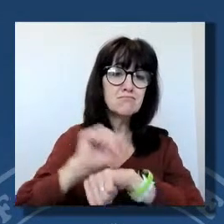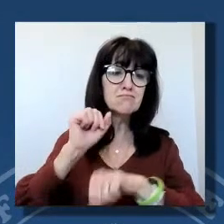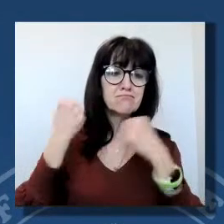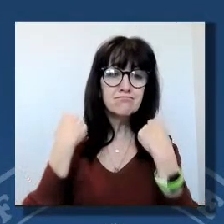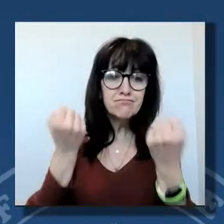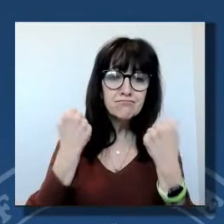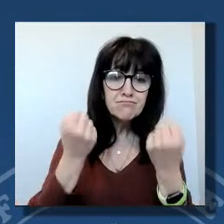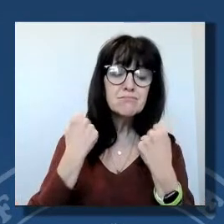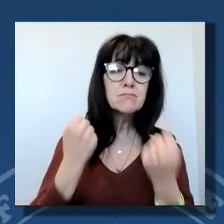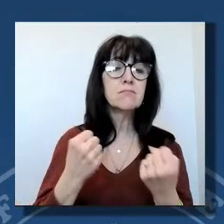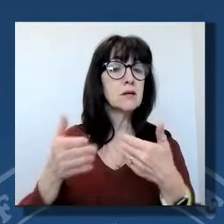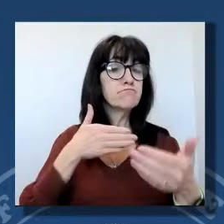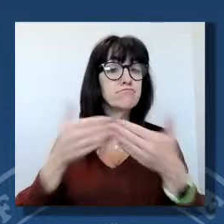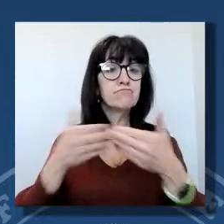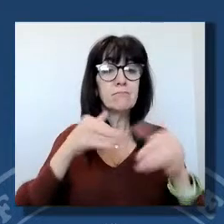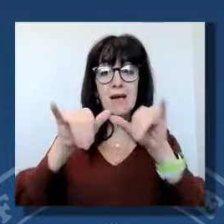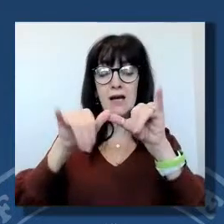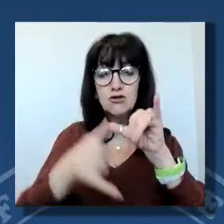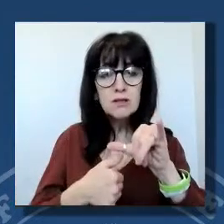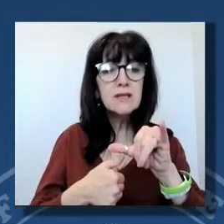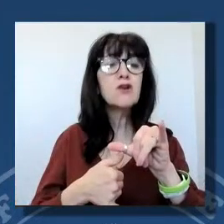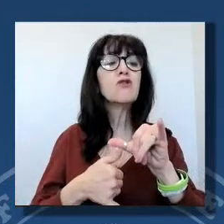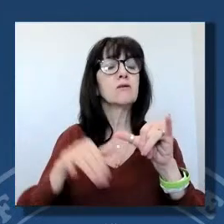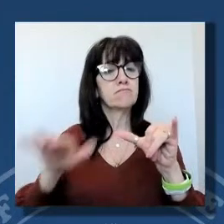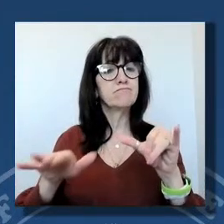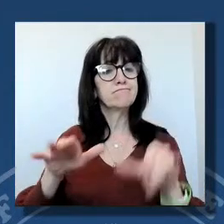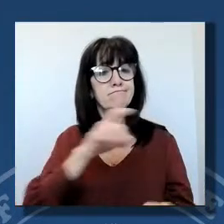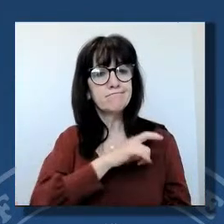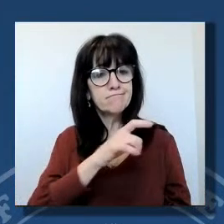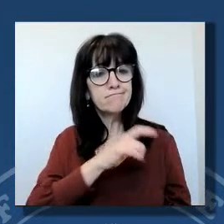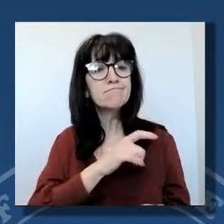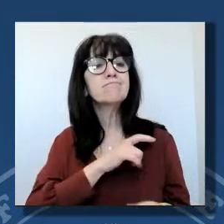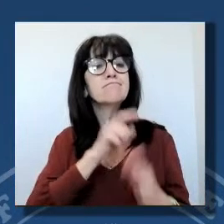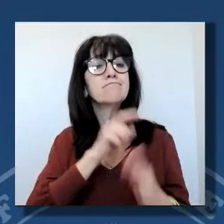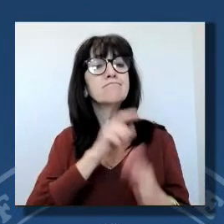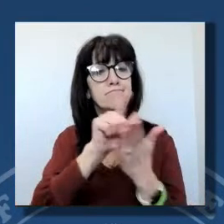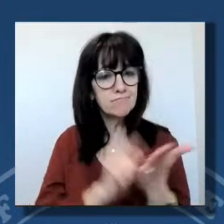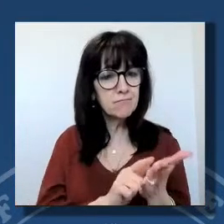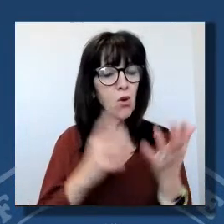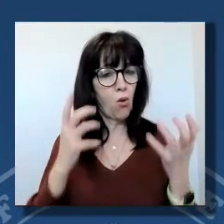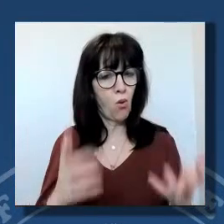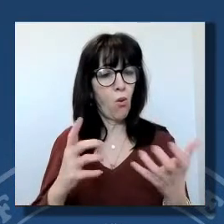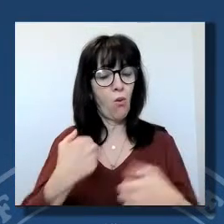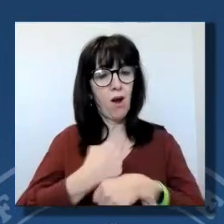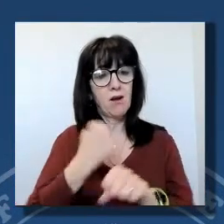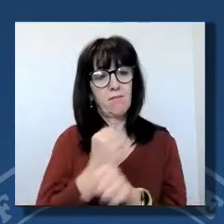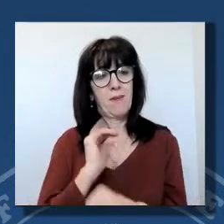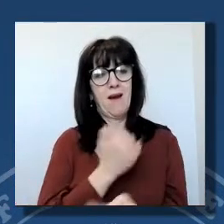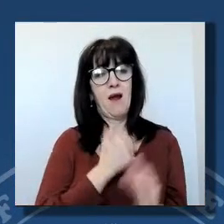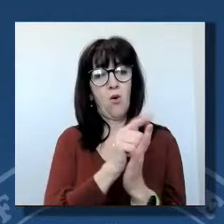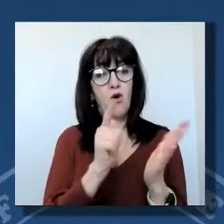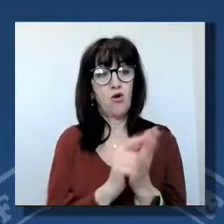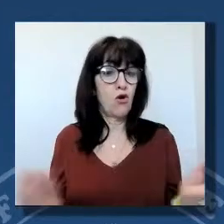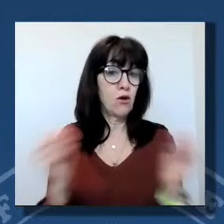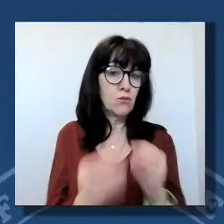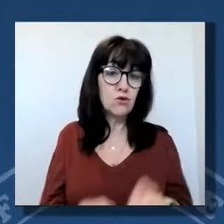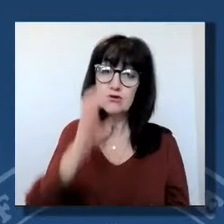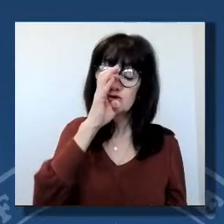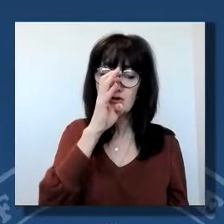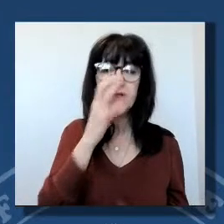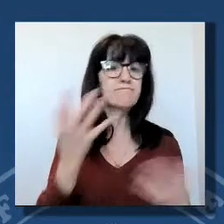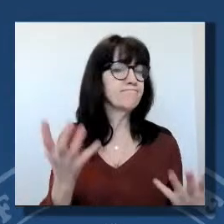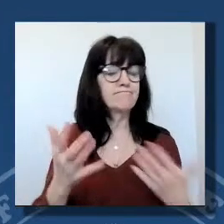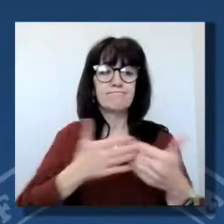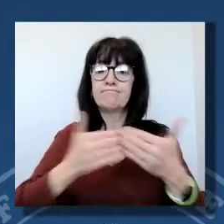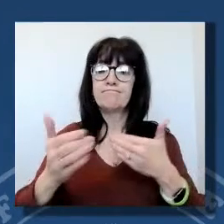enforcement, education, or strengthening our safety laws, we have a responsibility to do everything that we can to save lives, and it takes all